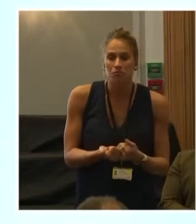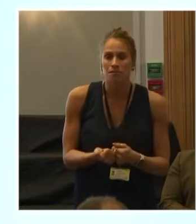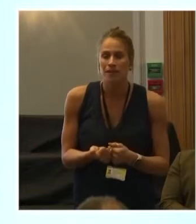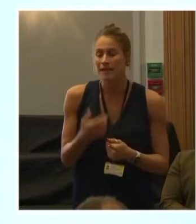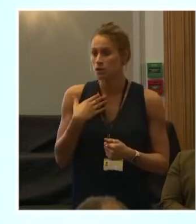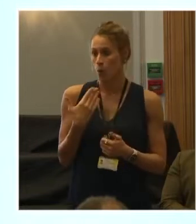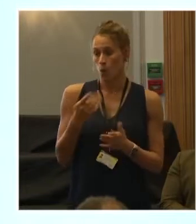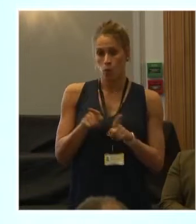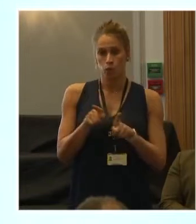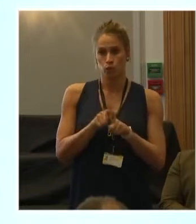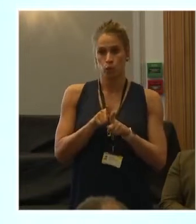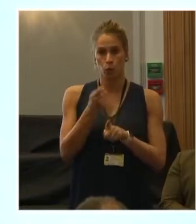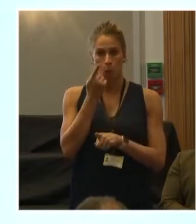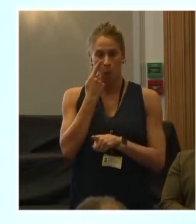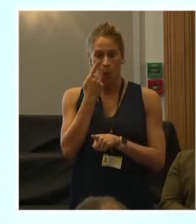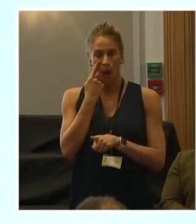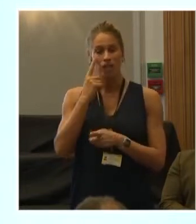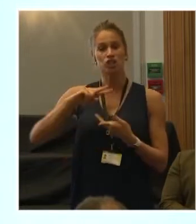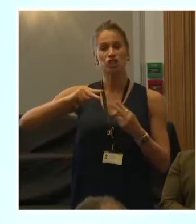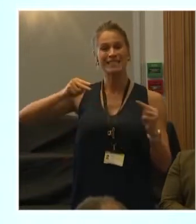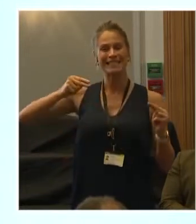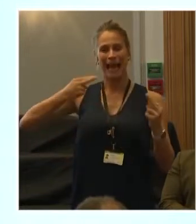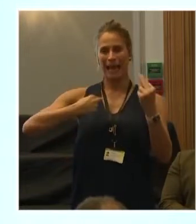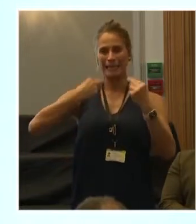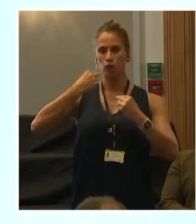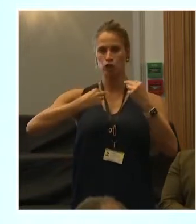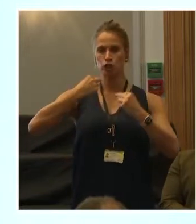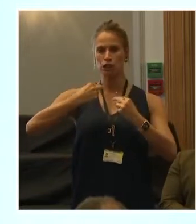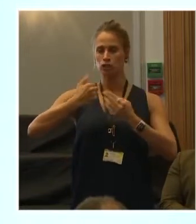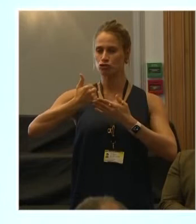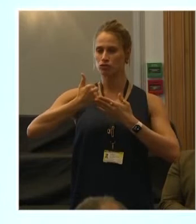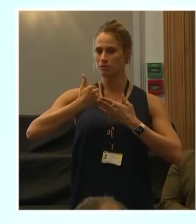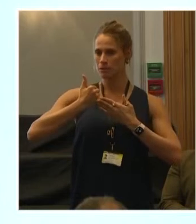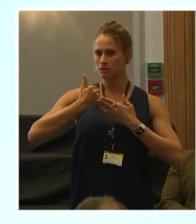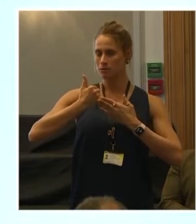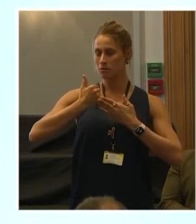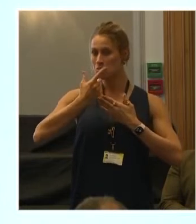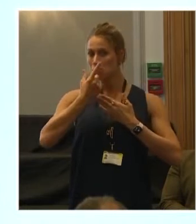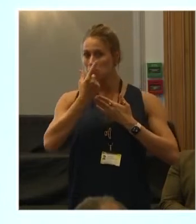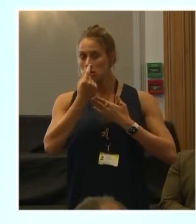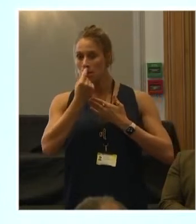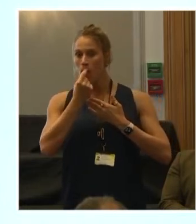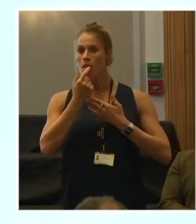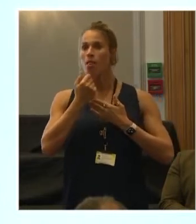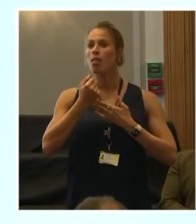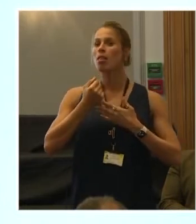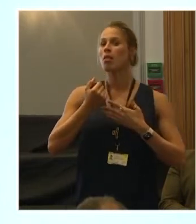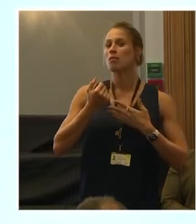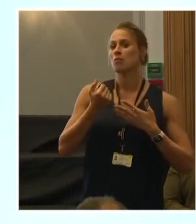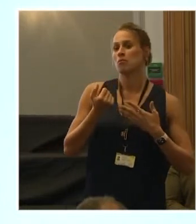see so-called gene agnostic treatments, which could potentially be effective no matter what the underlying genetic